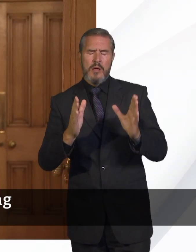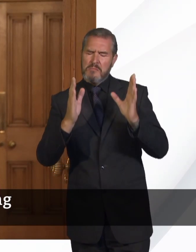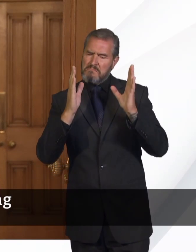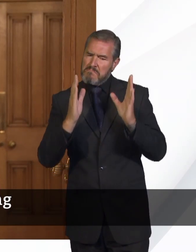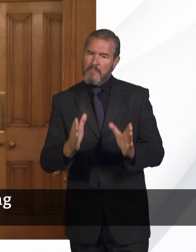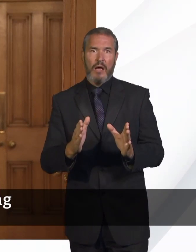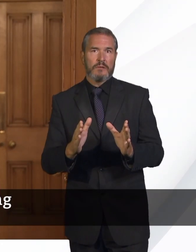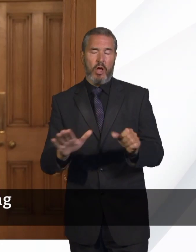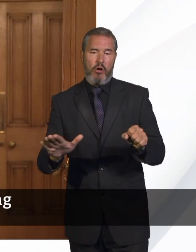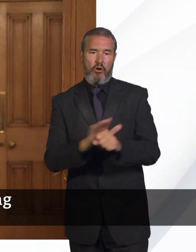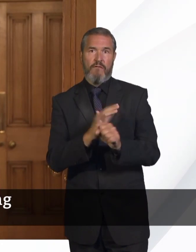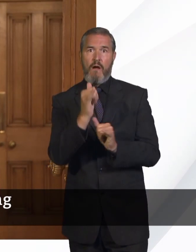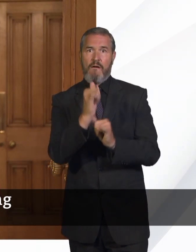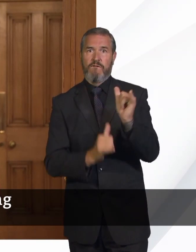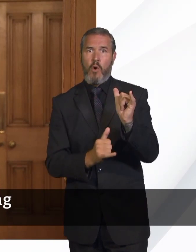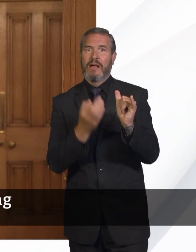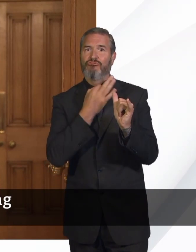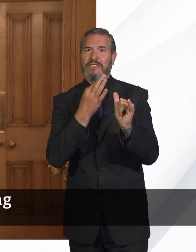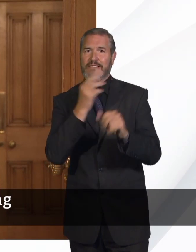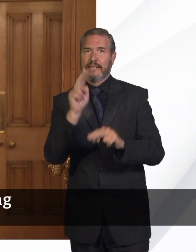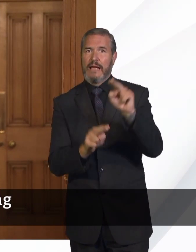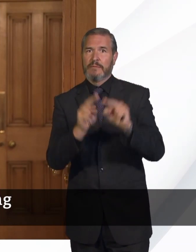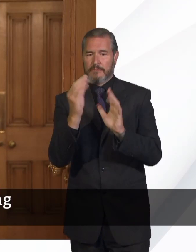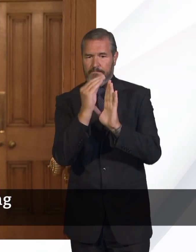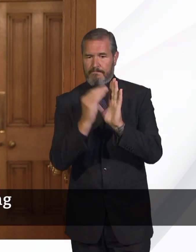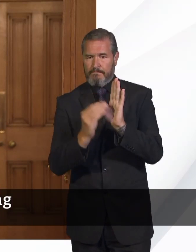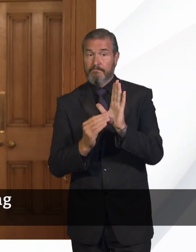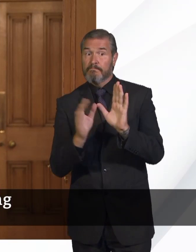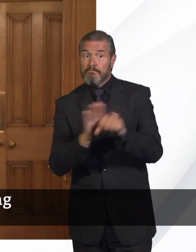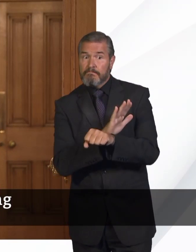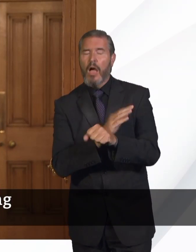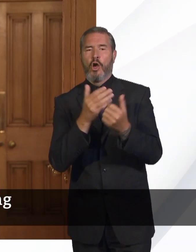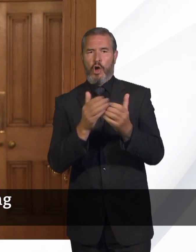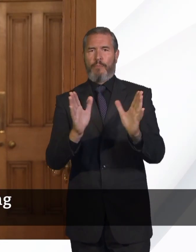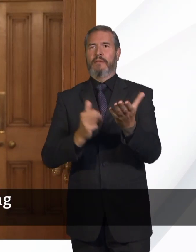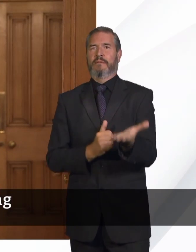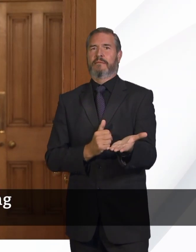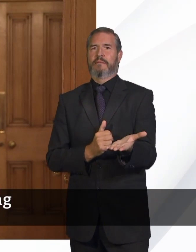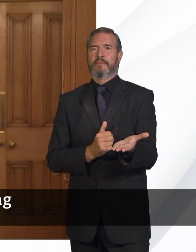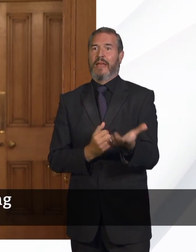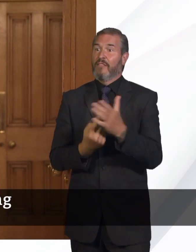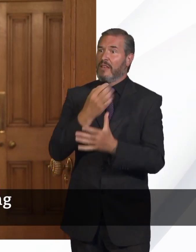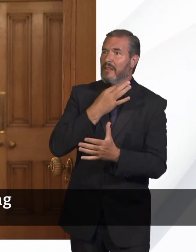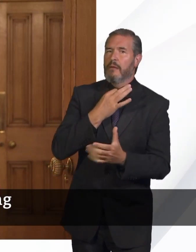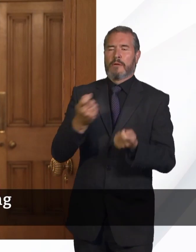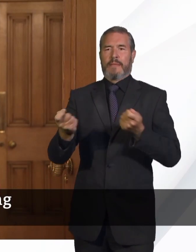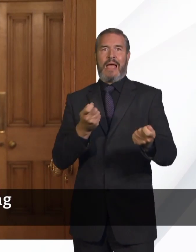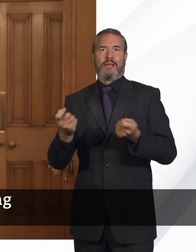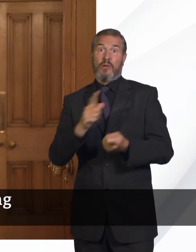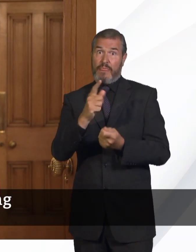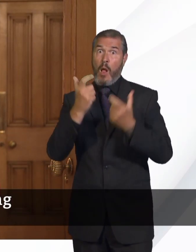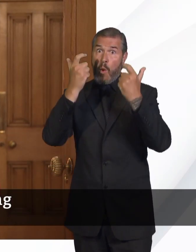a COVID-19 specific risk assessment and take the necessary steps to manage those risks, as is their